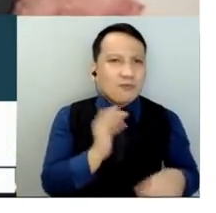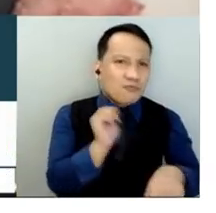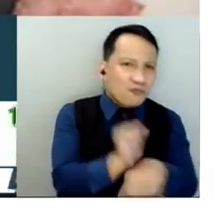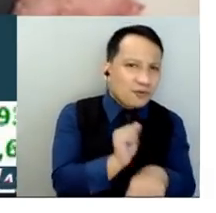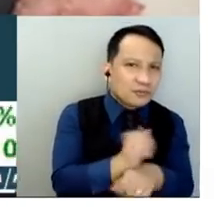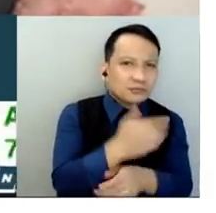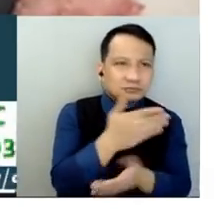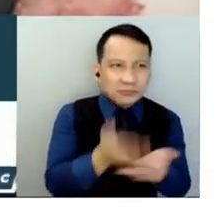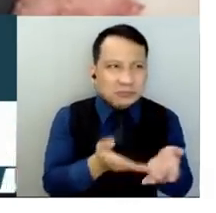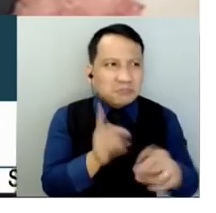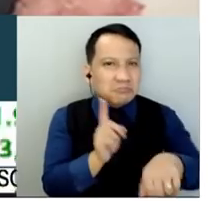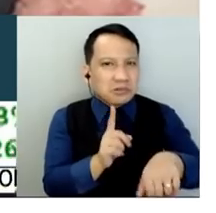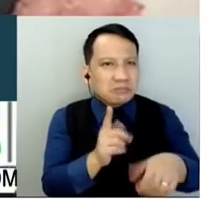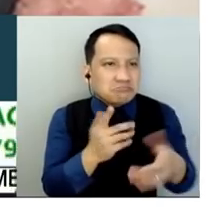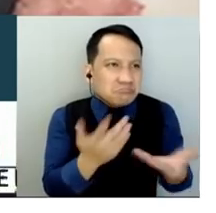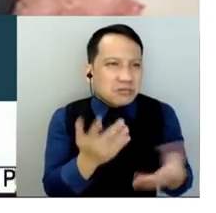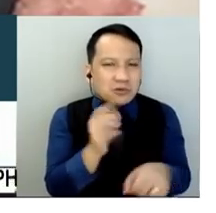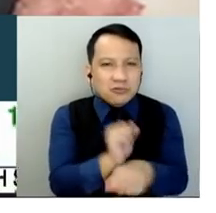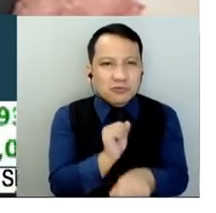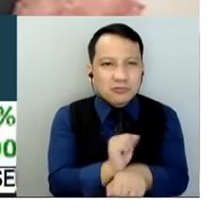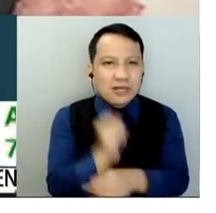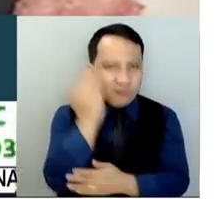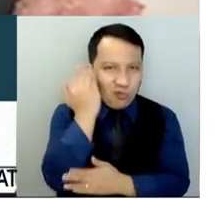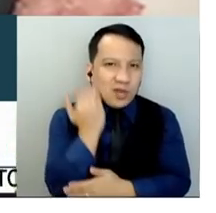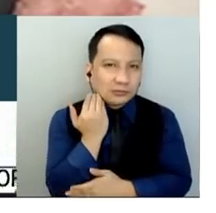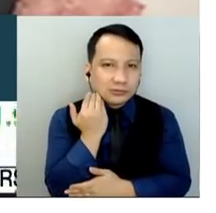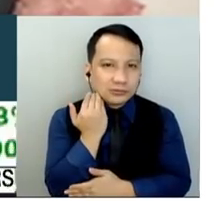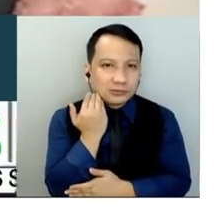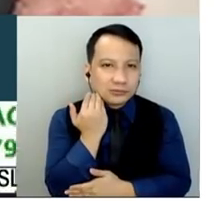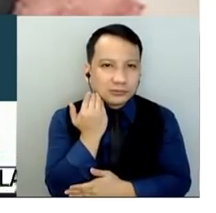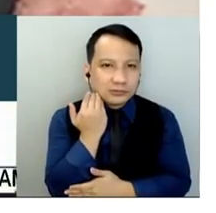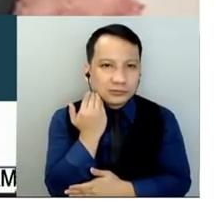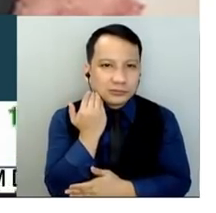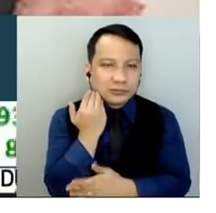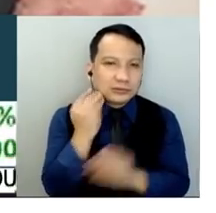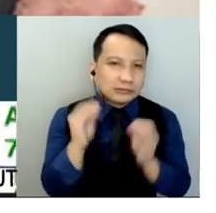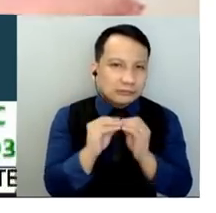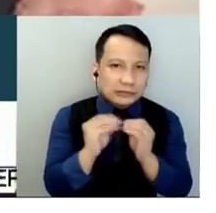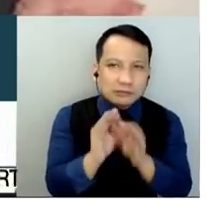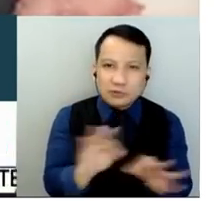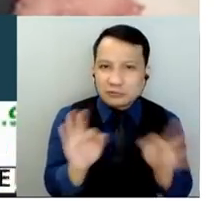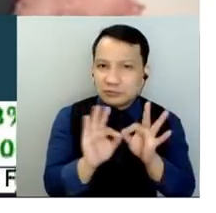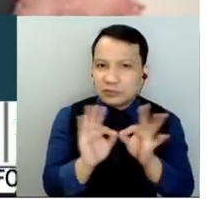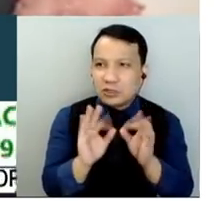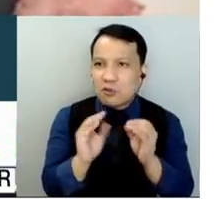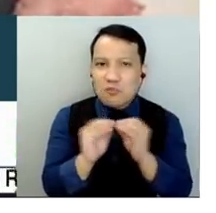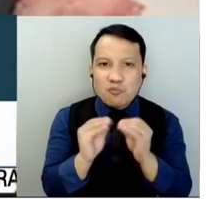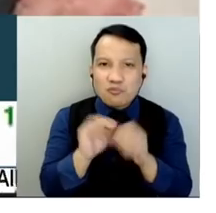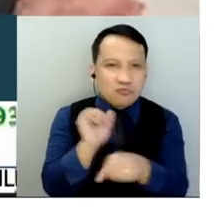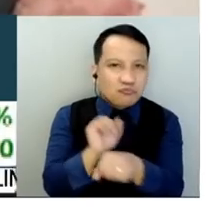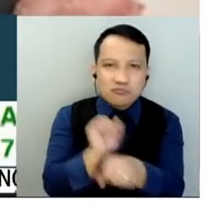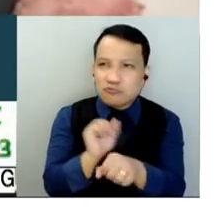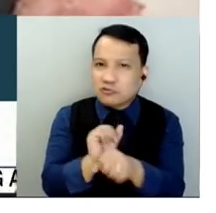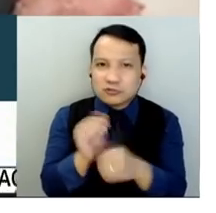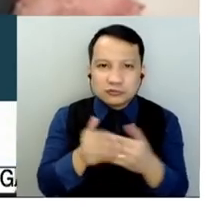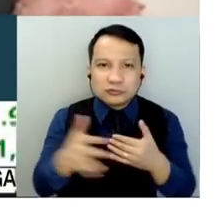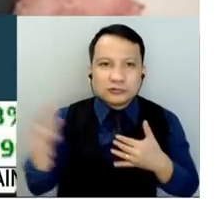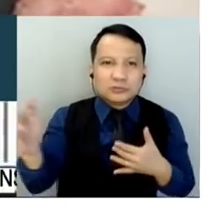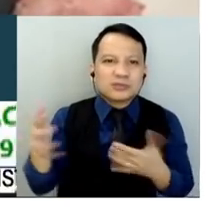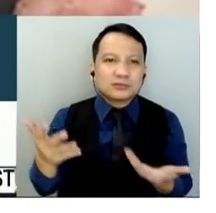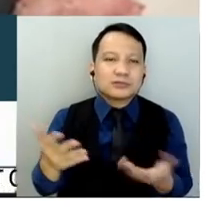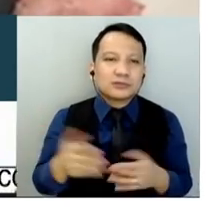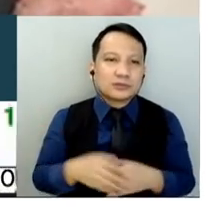of a job, but yeah, then it's still bitil, meaning they can work more hours because what they're making is clearly less